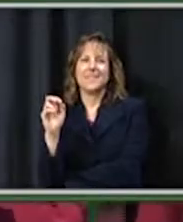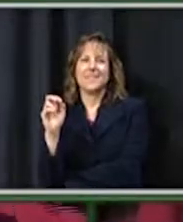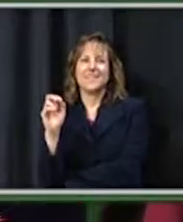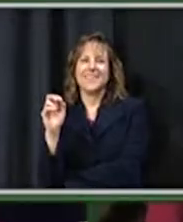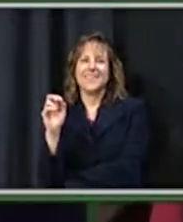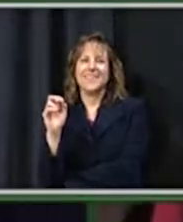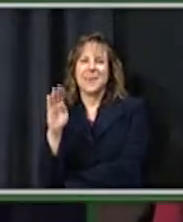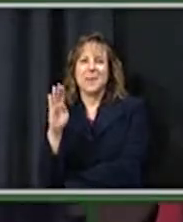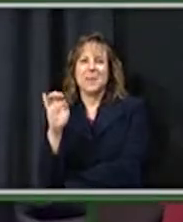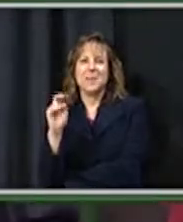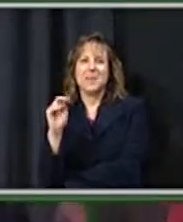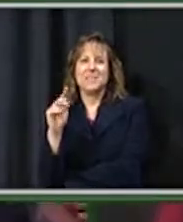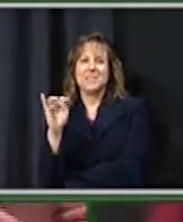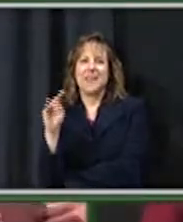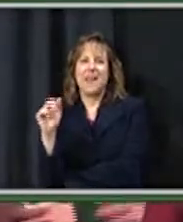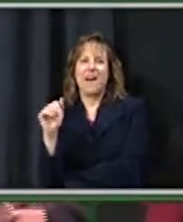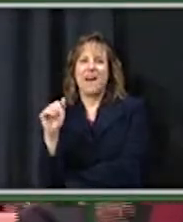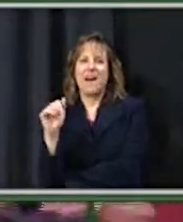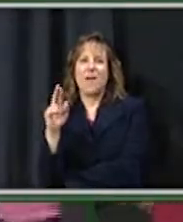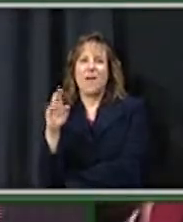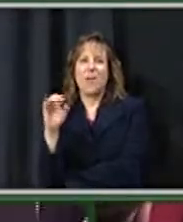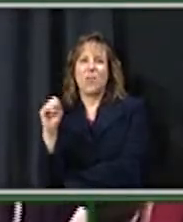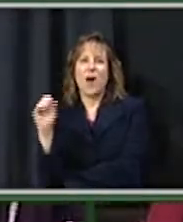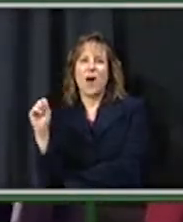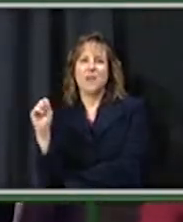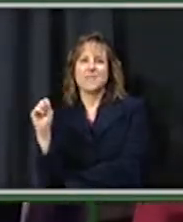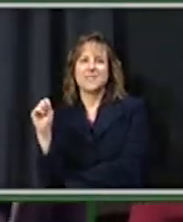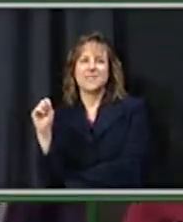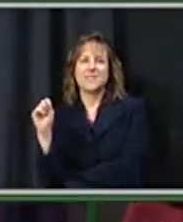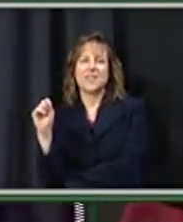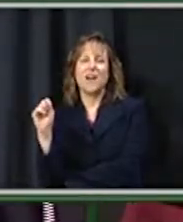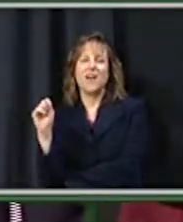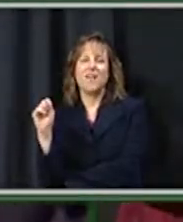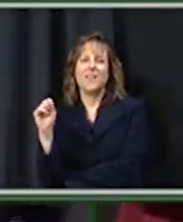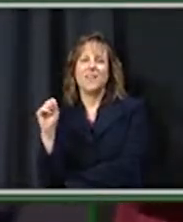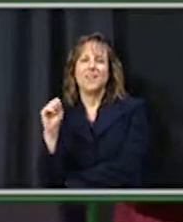Bettina Cross. Brittany Helpep.